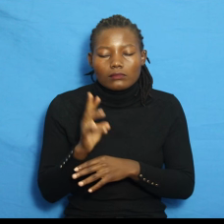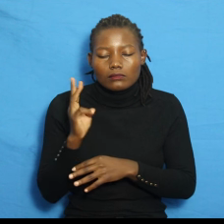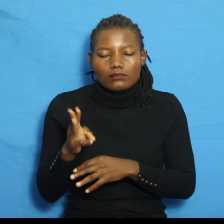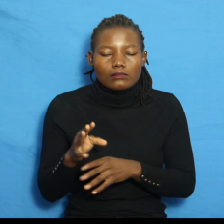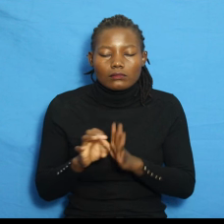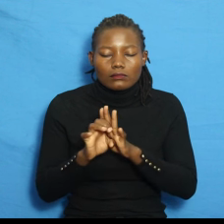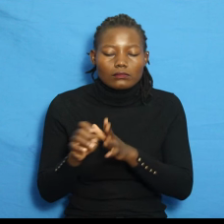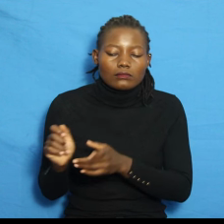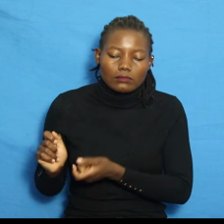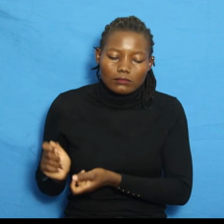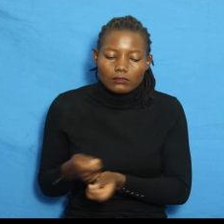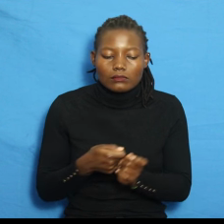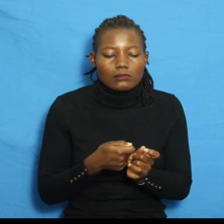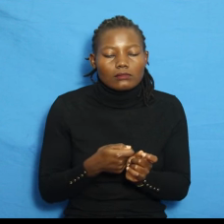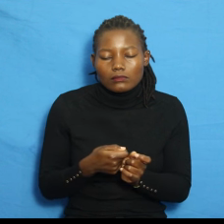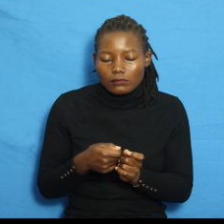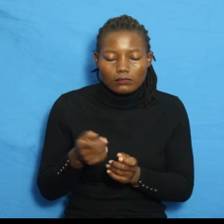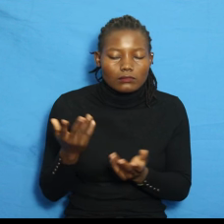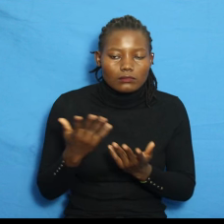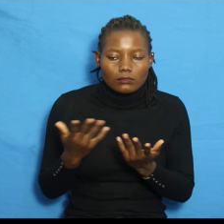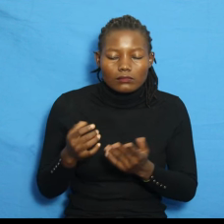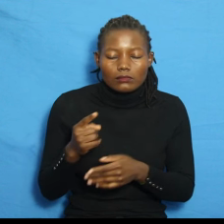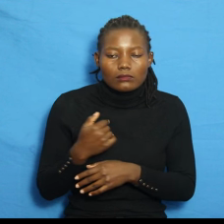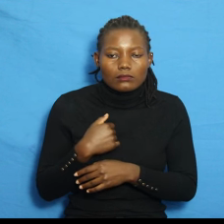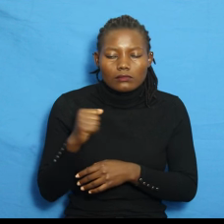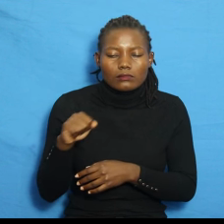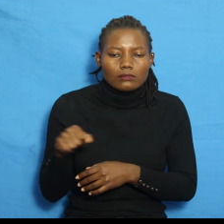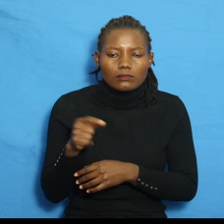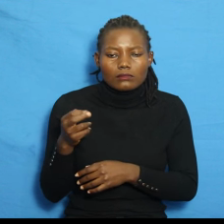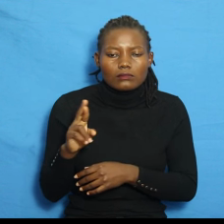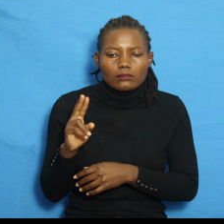use. For example, in hockey, where you have AstroTurf,